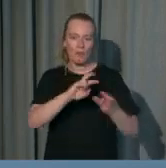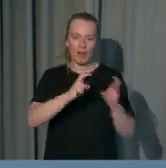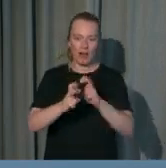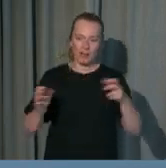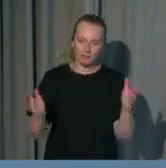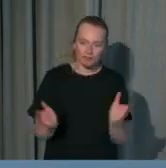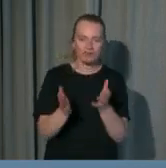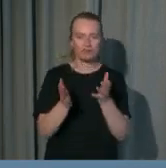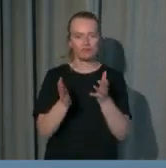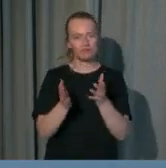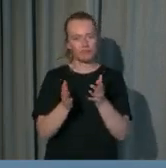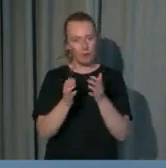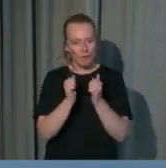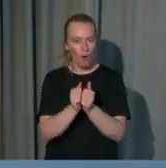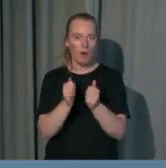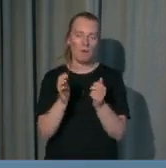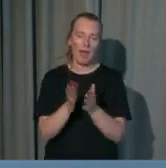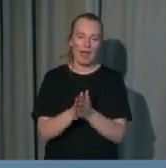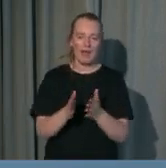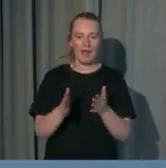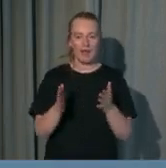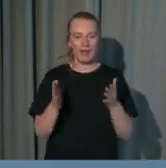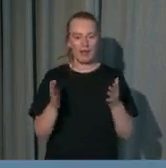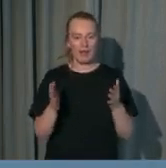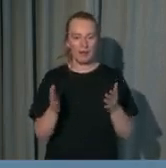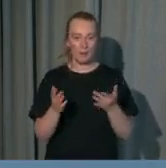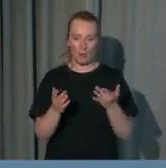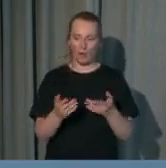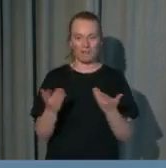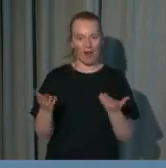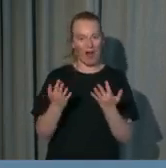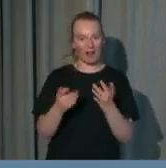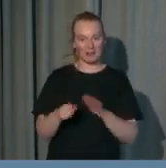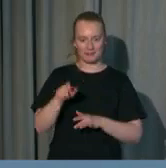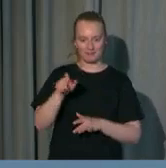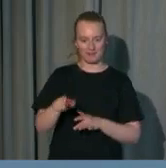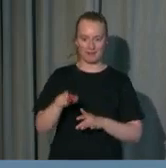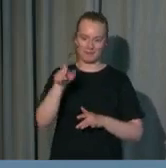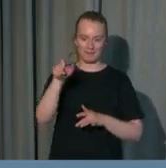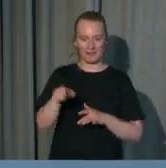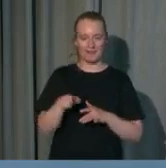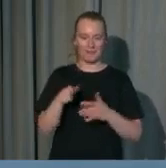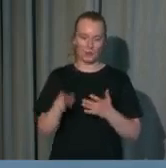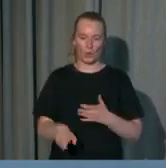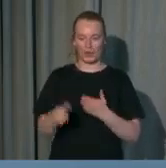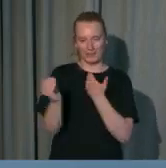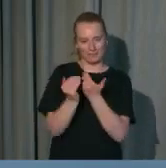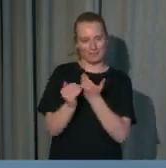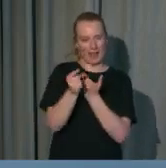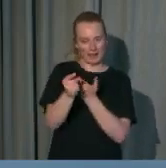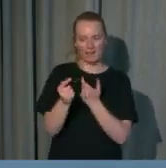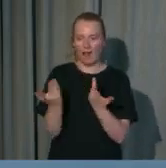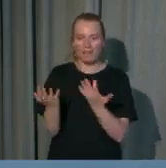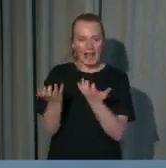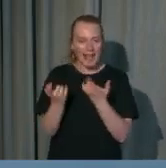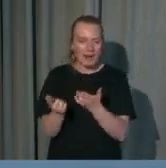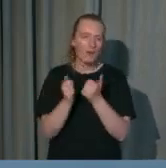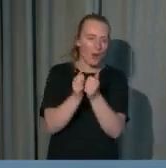to be attentive to the needs of the one next to you, and through that find good solutions. So then I